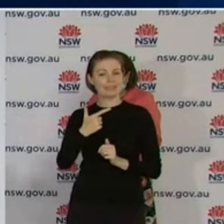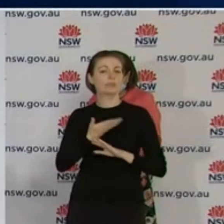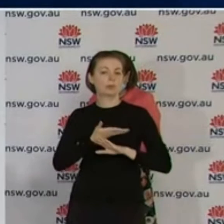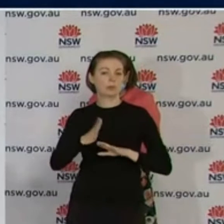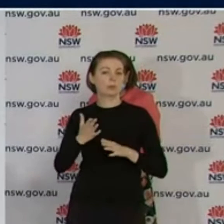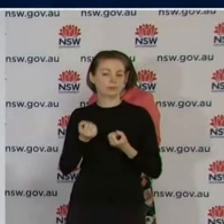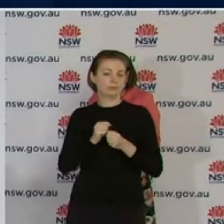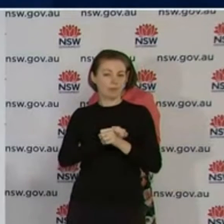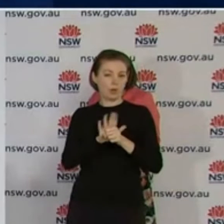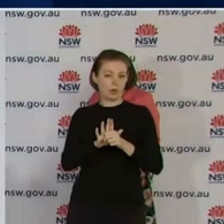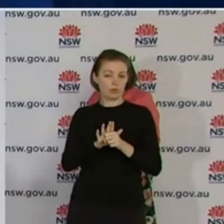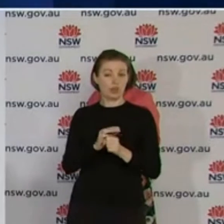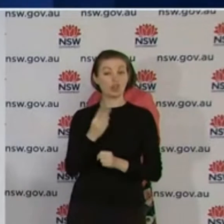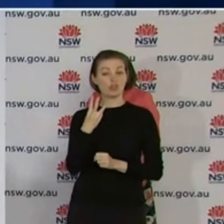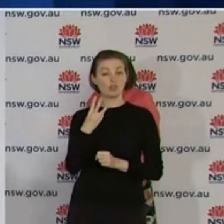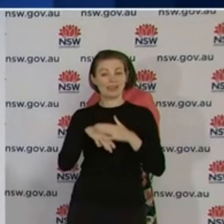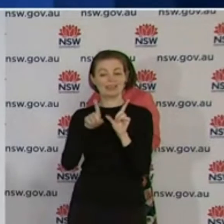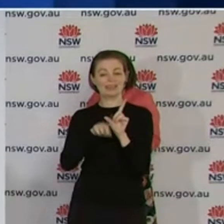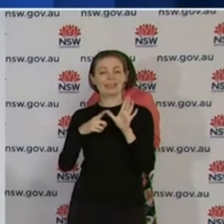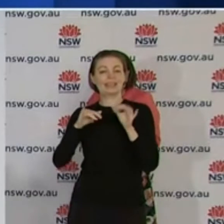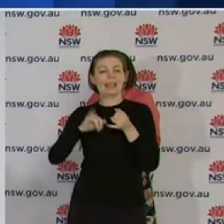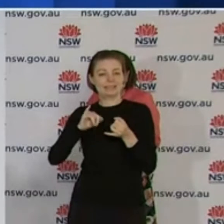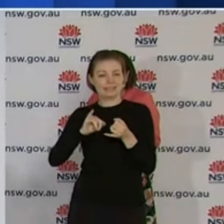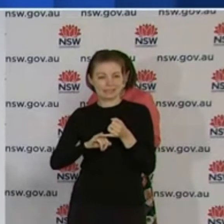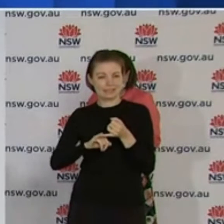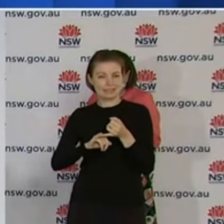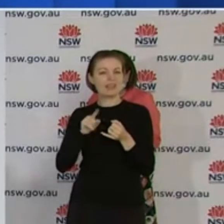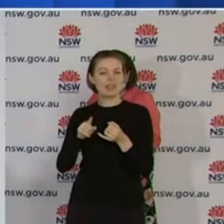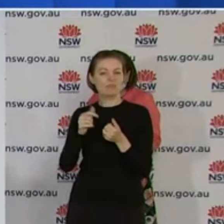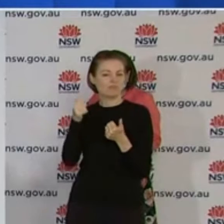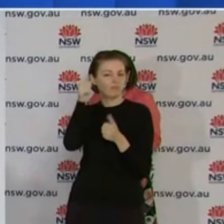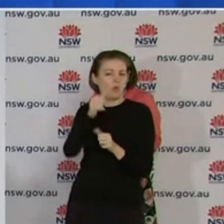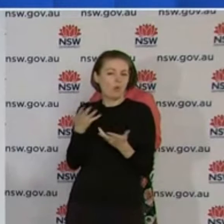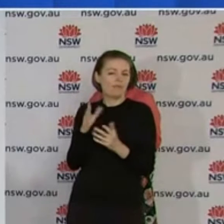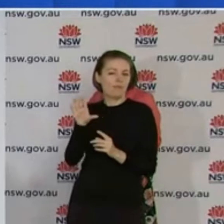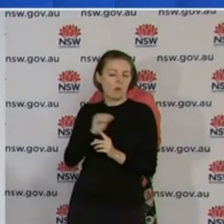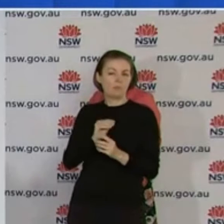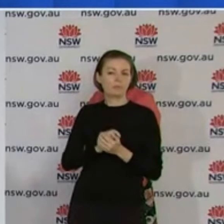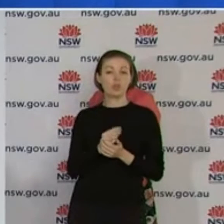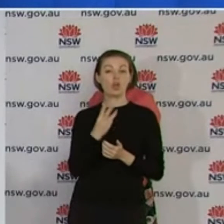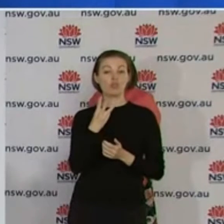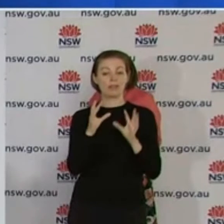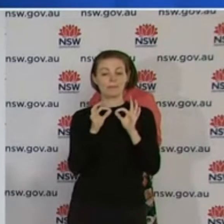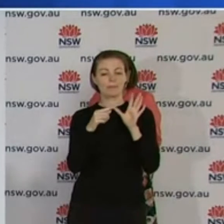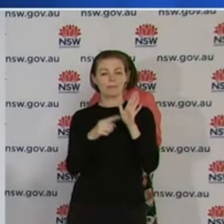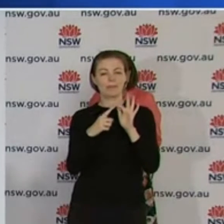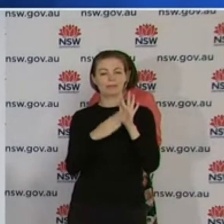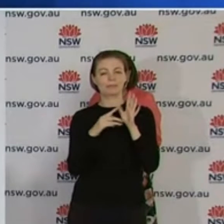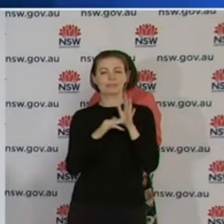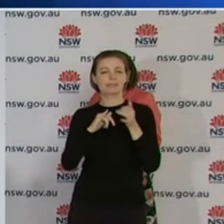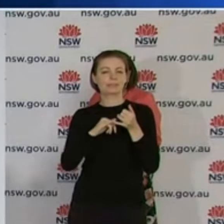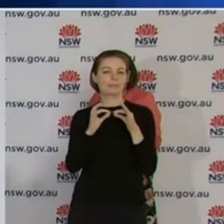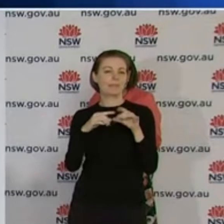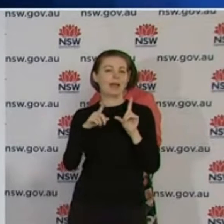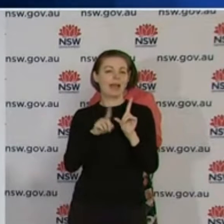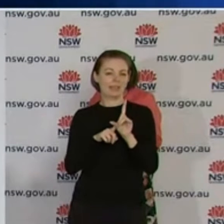cases reported, including 3 in Yass, who are close contacts of a known case, 3 in Bateman's Bay, who are part of a cluster of